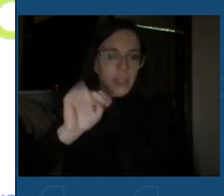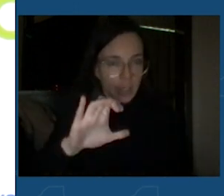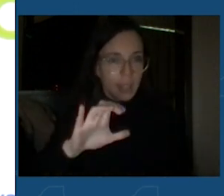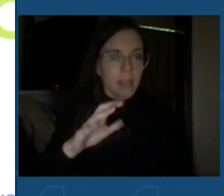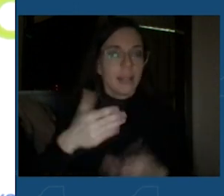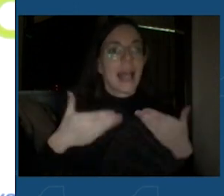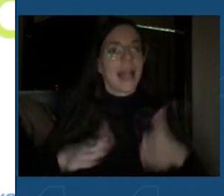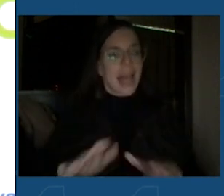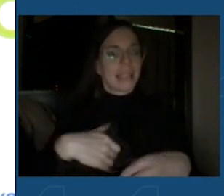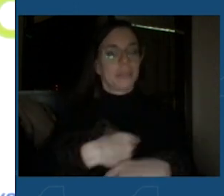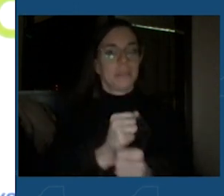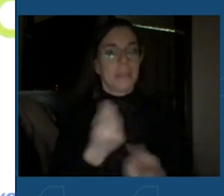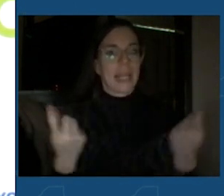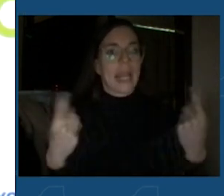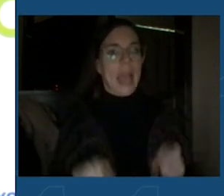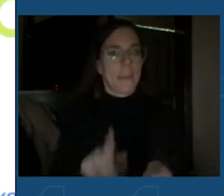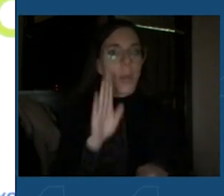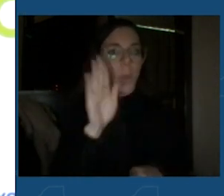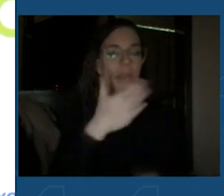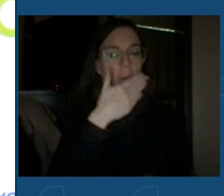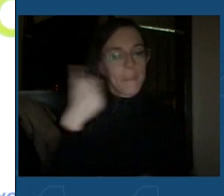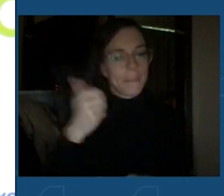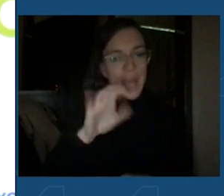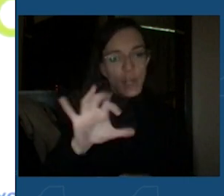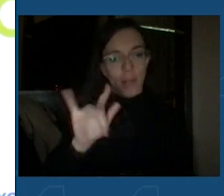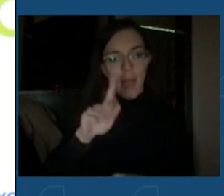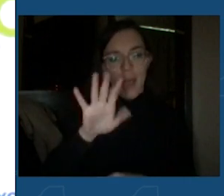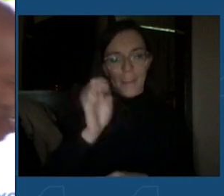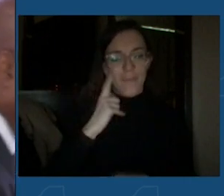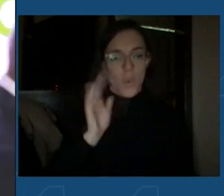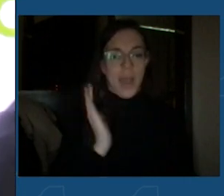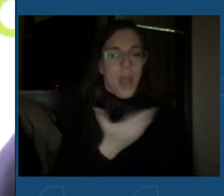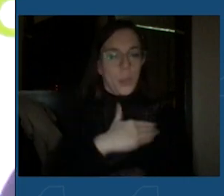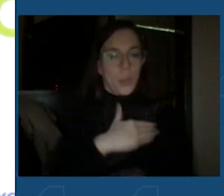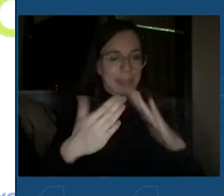happen, and let's have a better climate for our city.